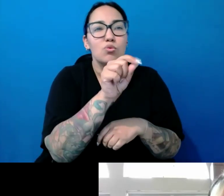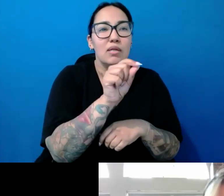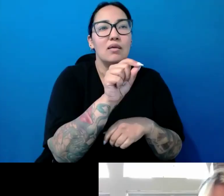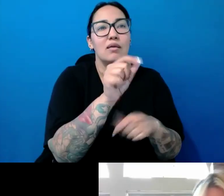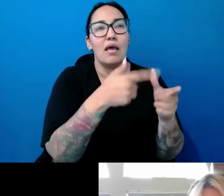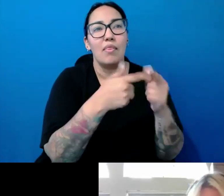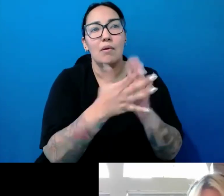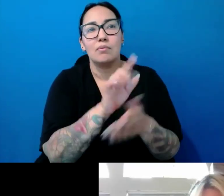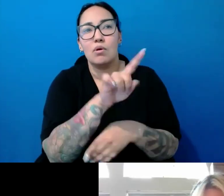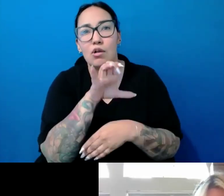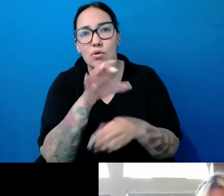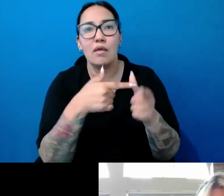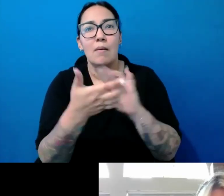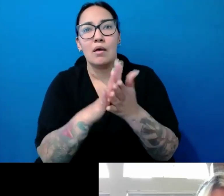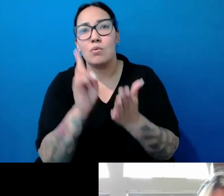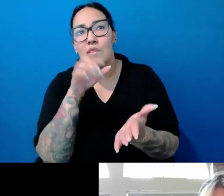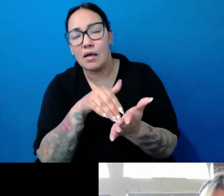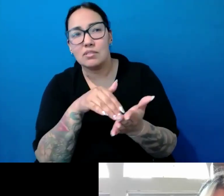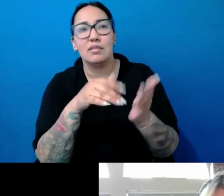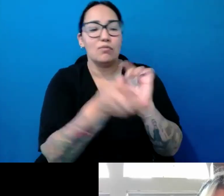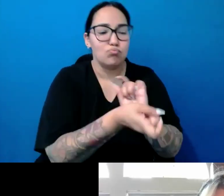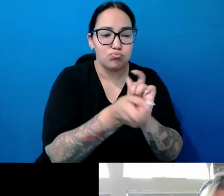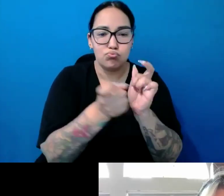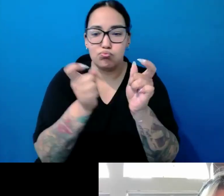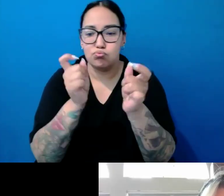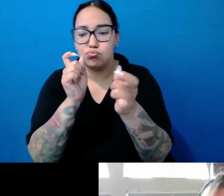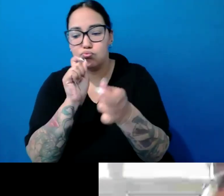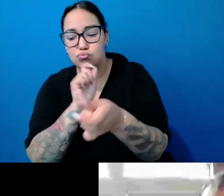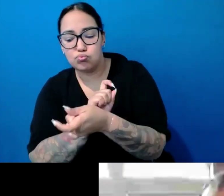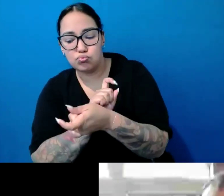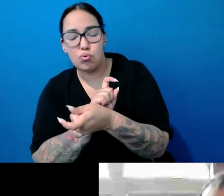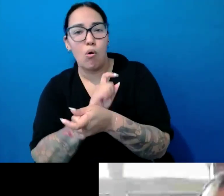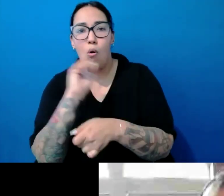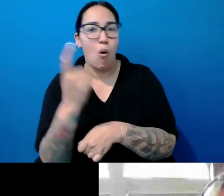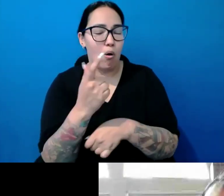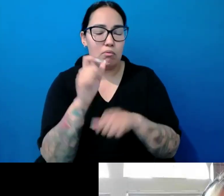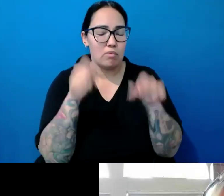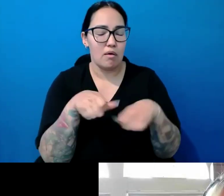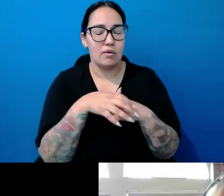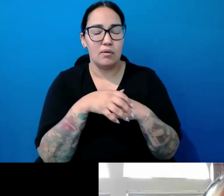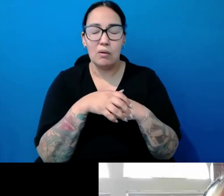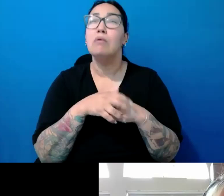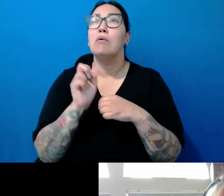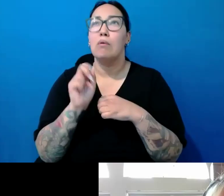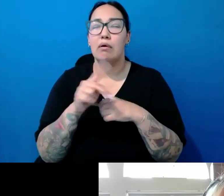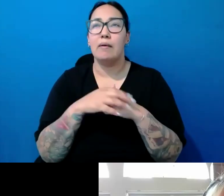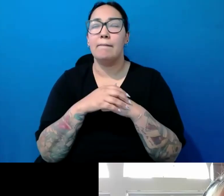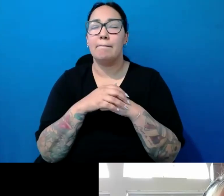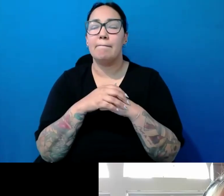lives and our lives as healers. That's great. In many ways, I see what you're doing